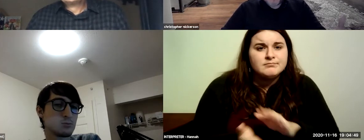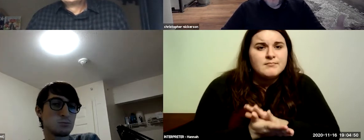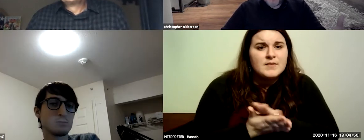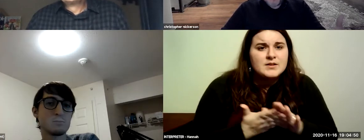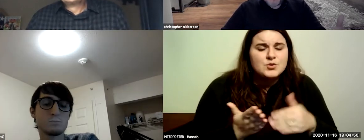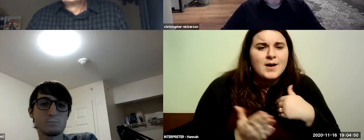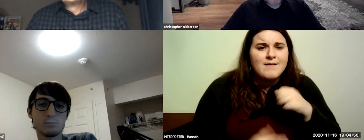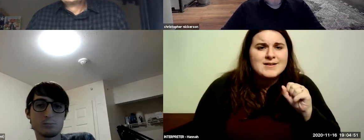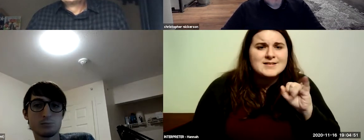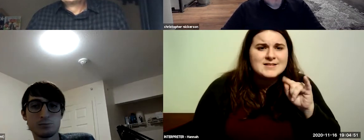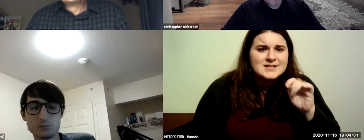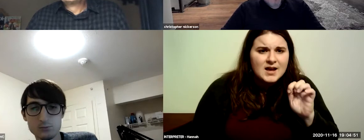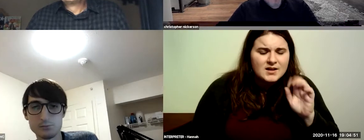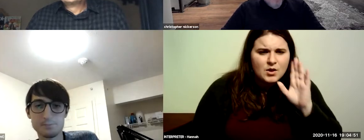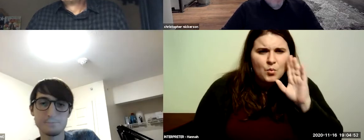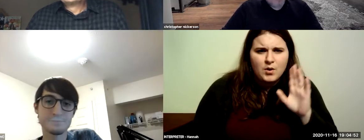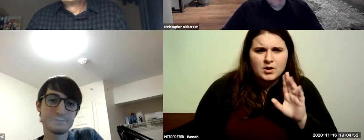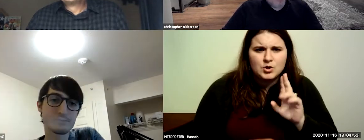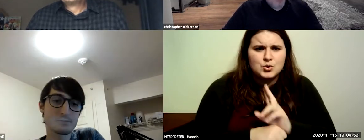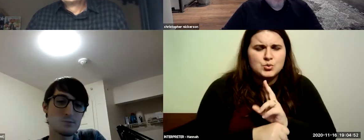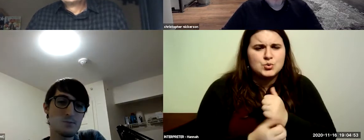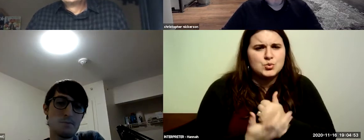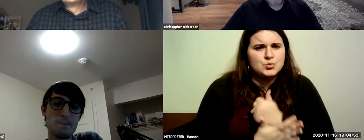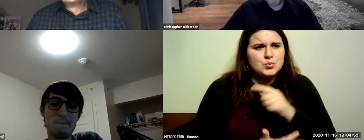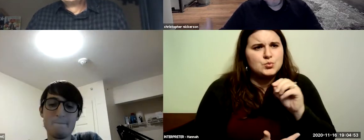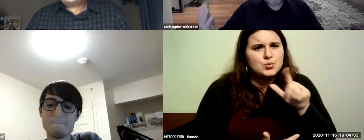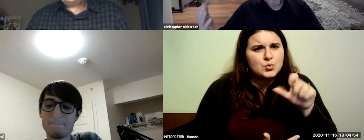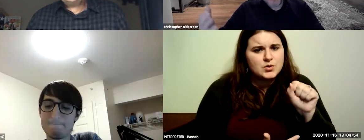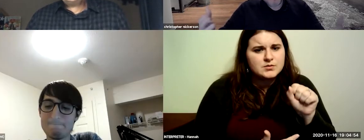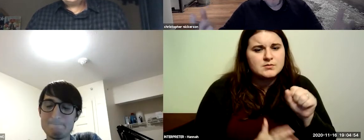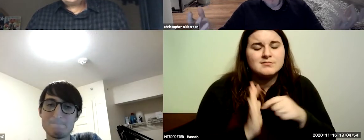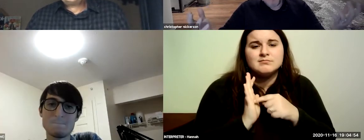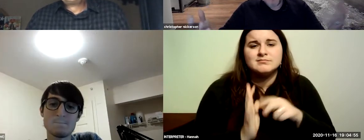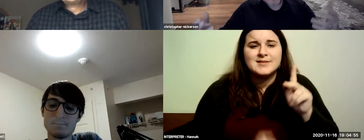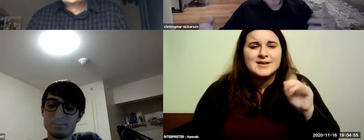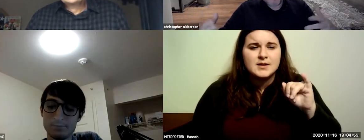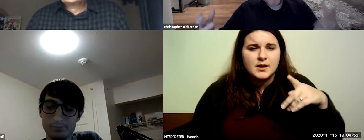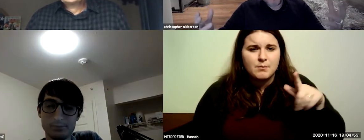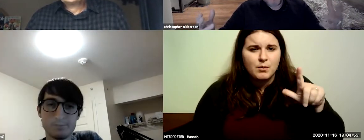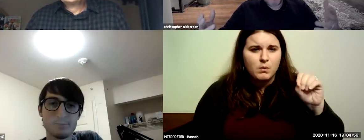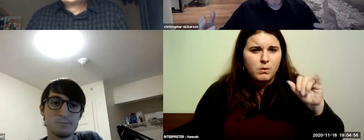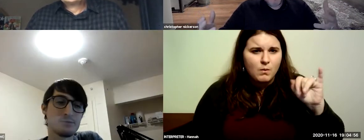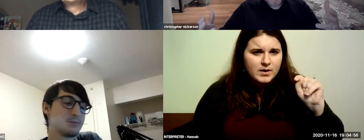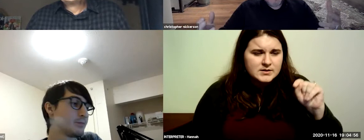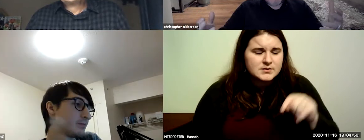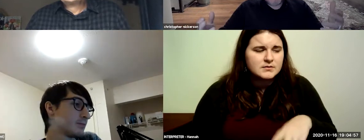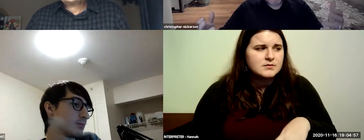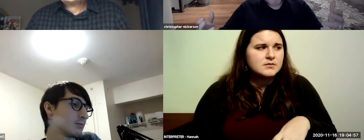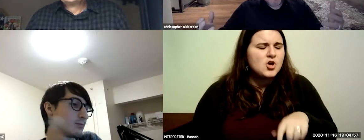that catalog a lot of new tools. So, you know, sites like Kitploit and there's like a couple other like